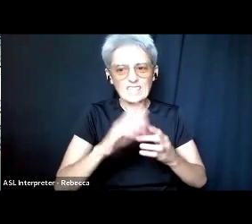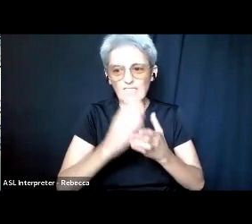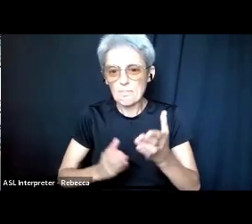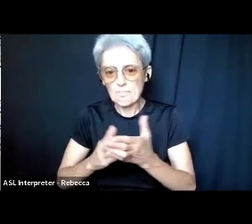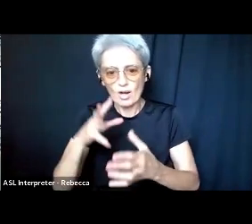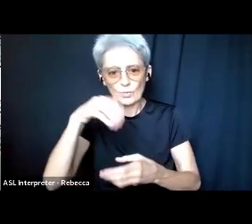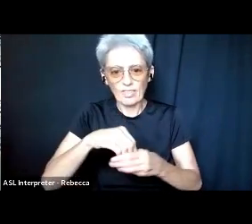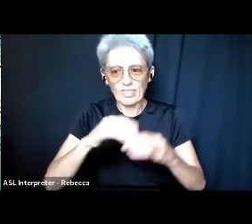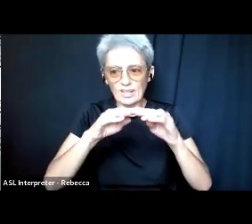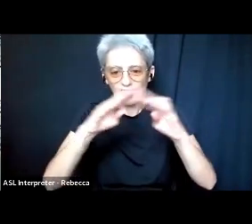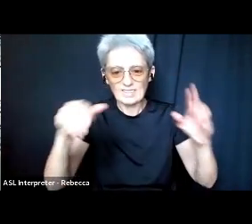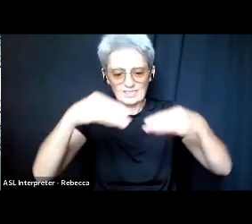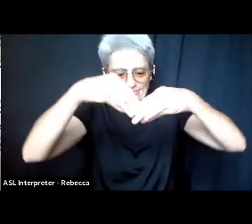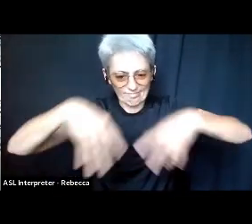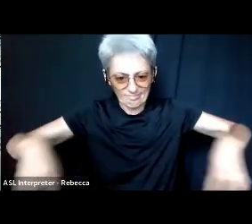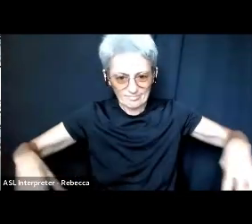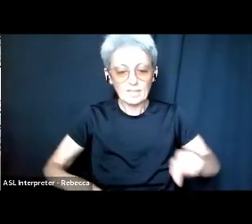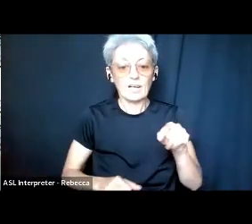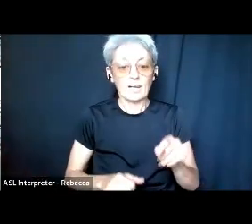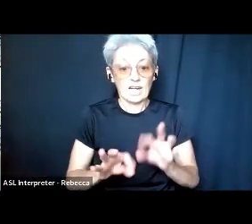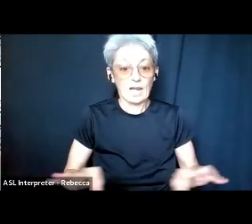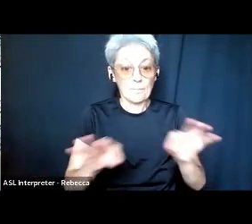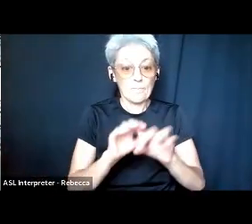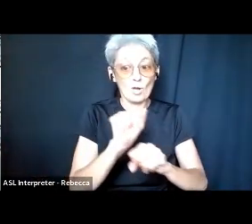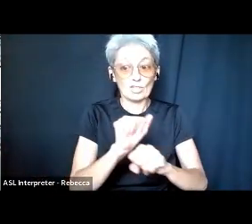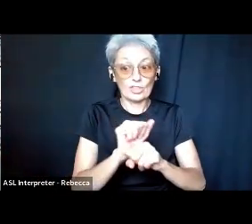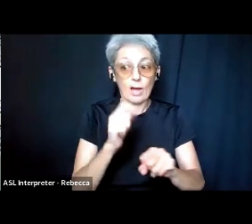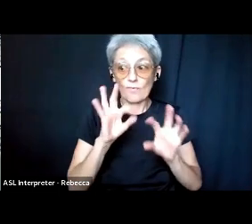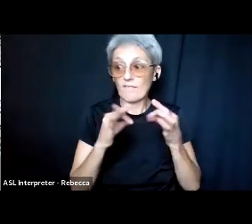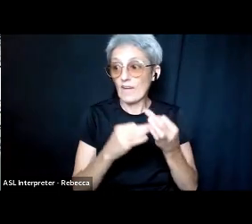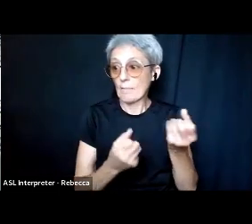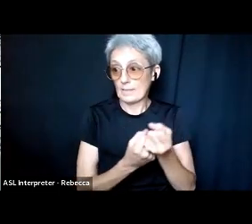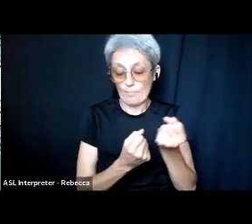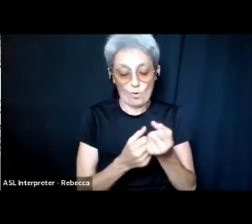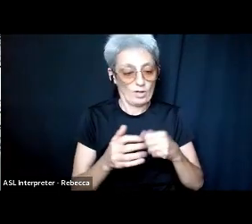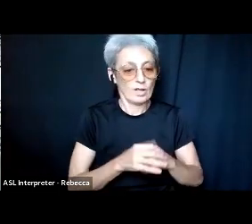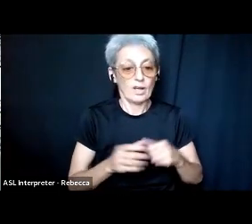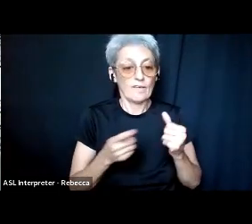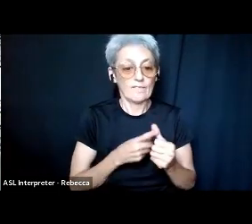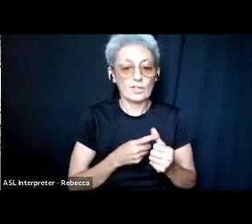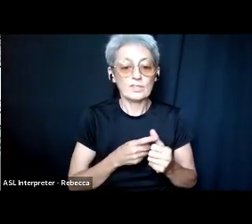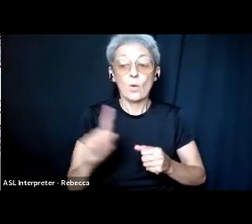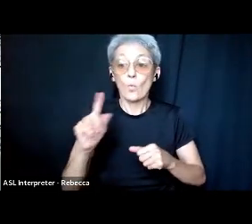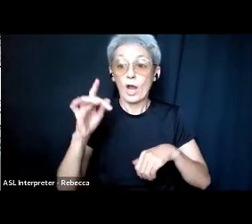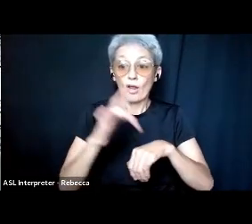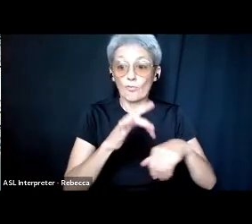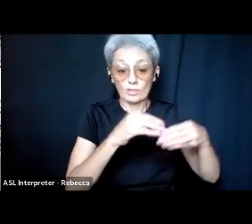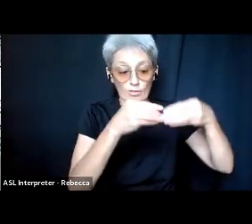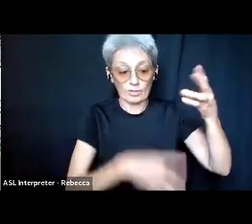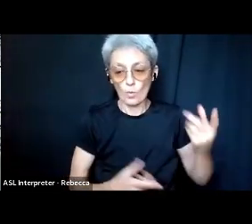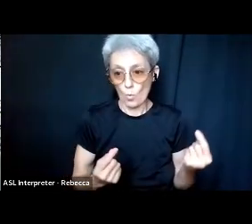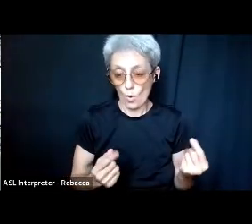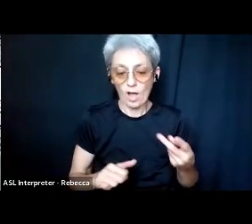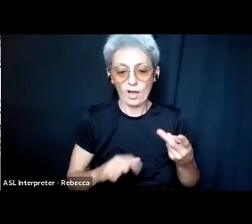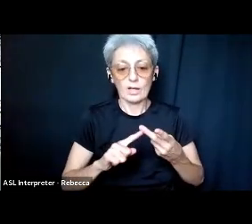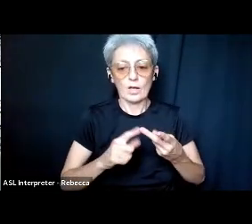pieces of the job of a family peer support, is to know what all the resources are, what the systems are, and how